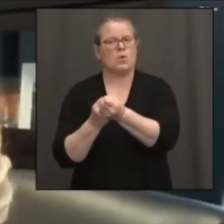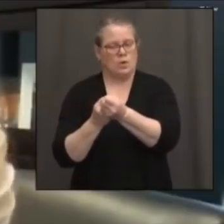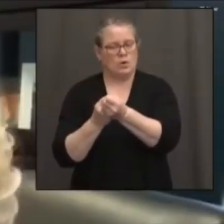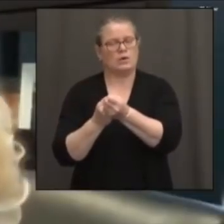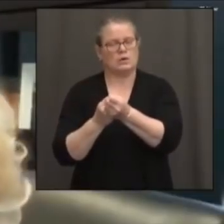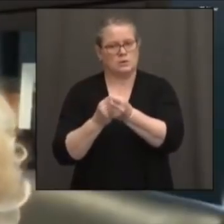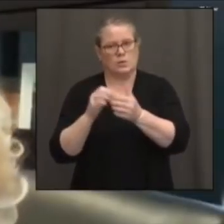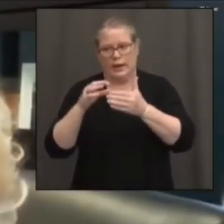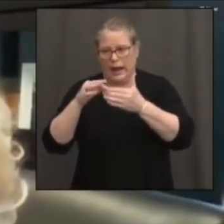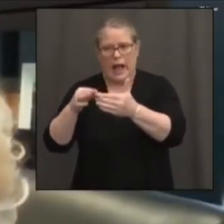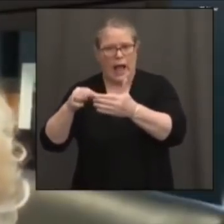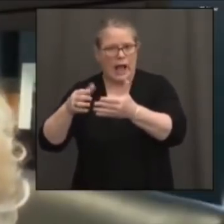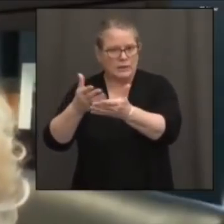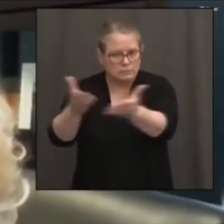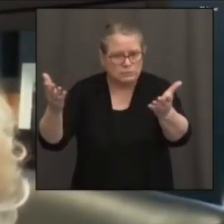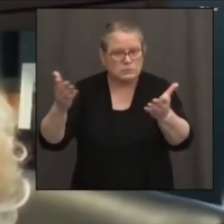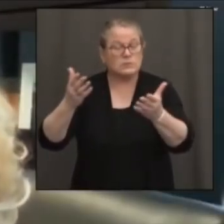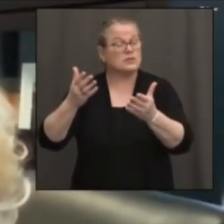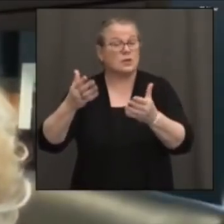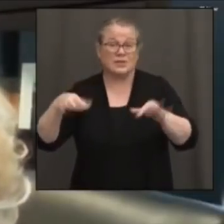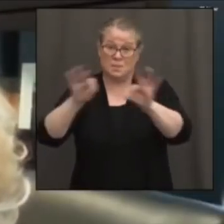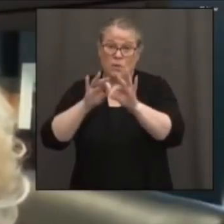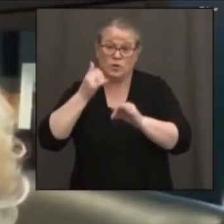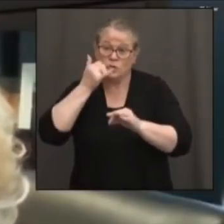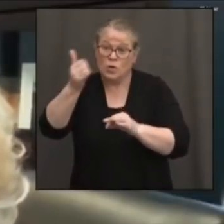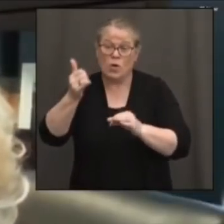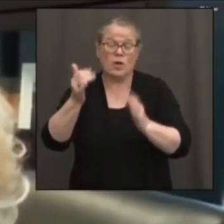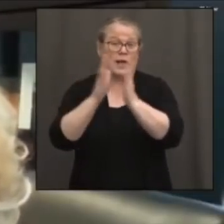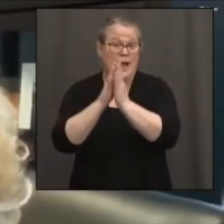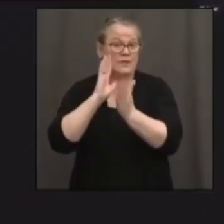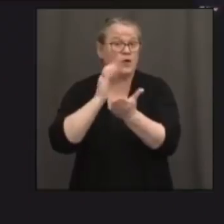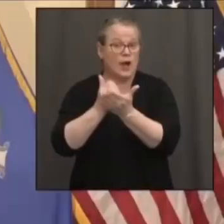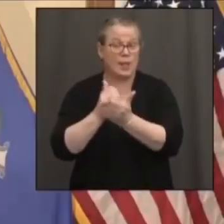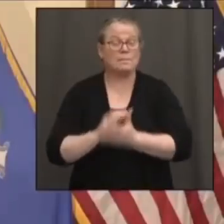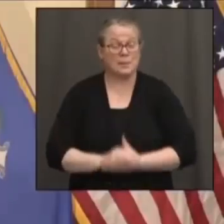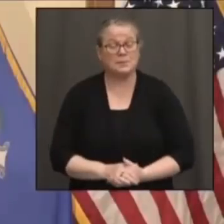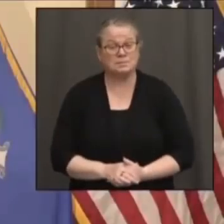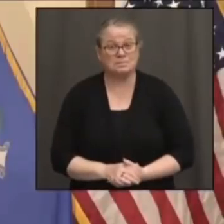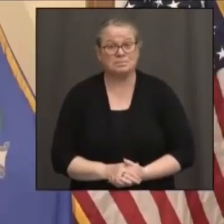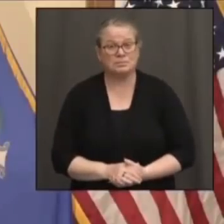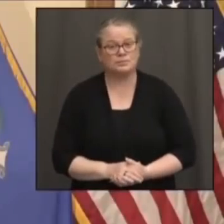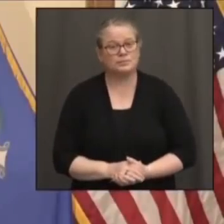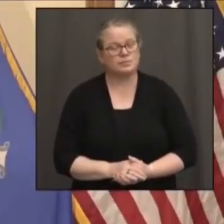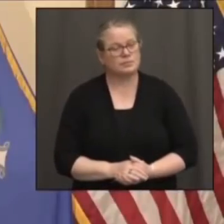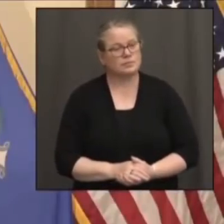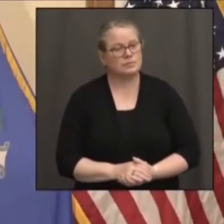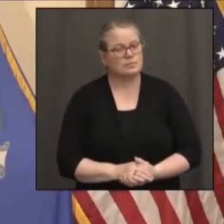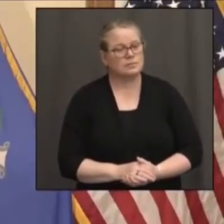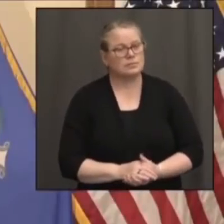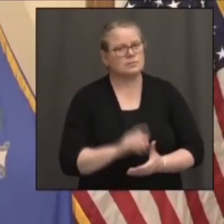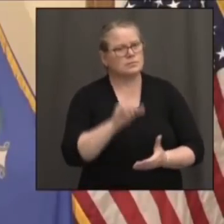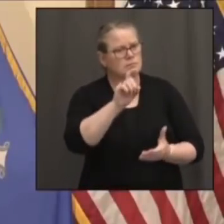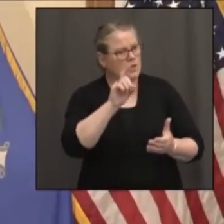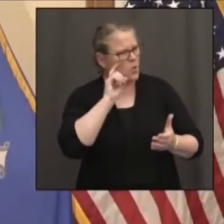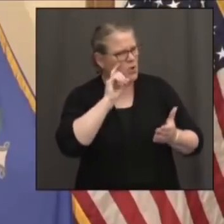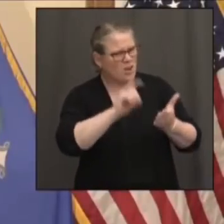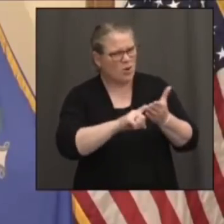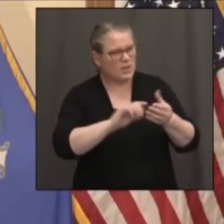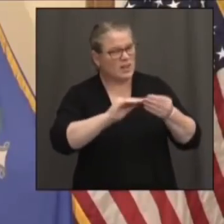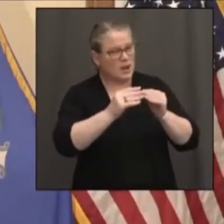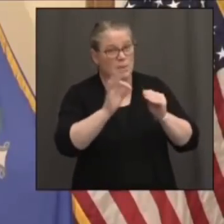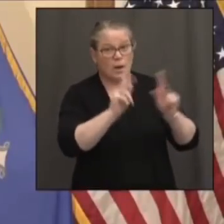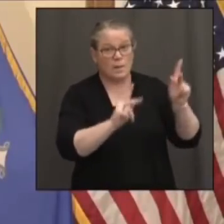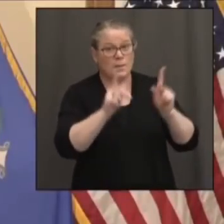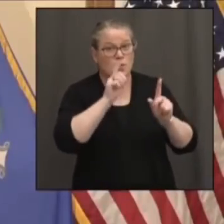to reach out and call and ask for the help. And are we seeing large numbers of people who have never reached out or accessed